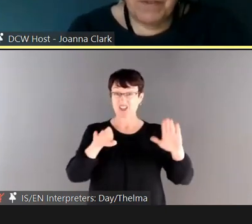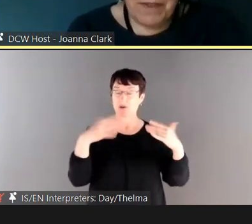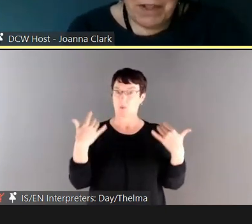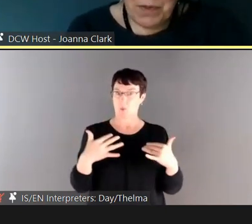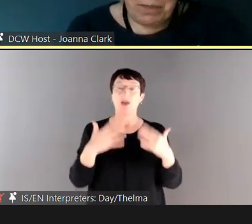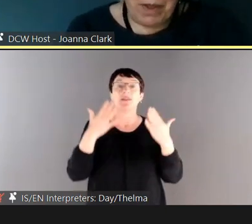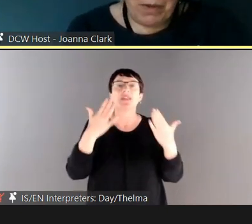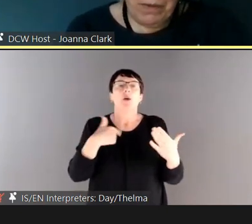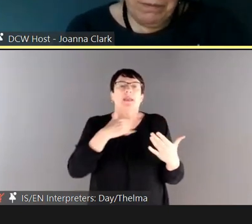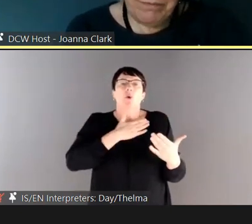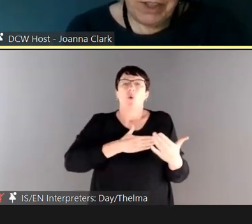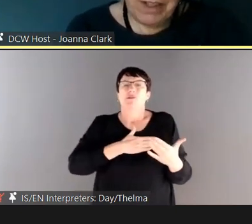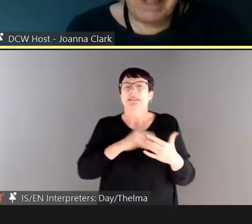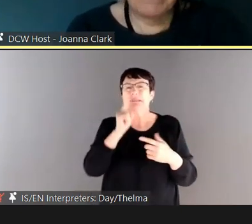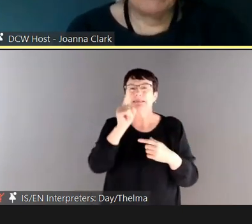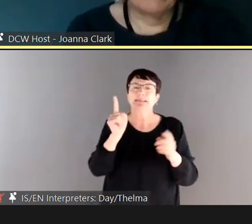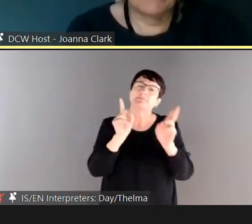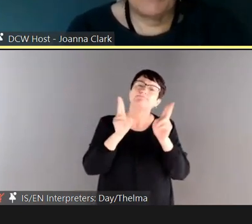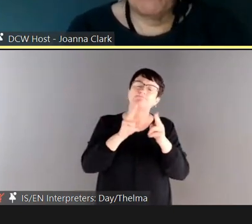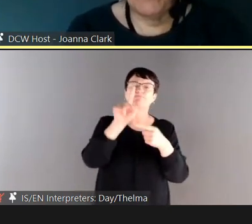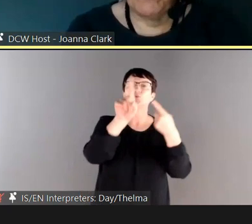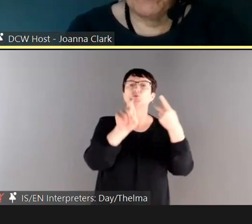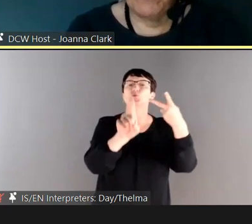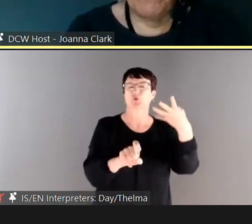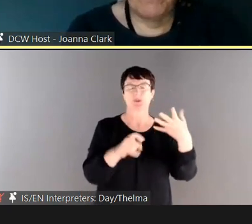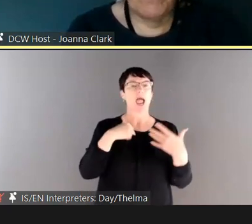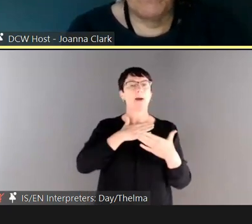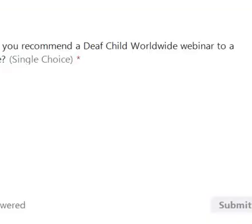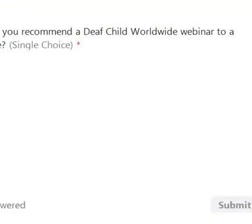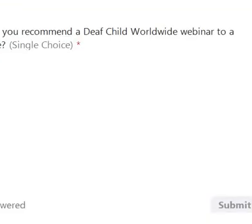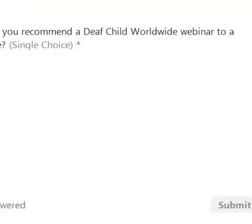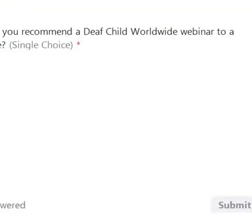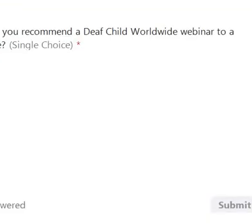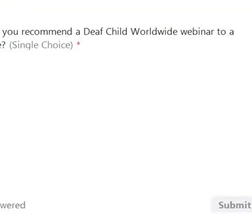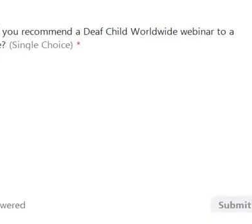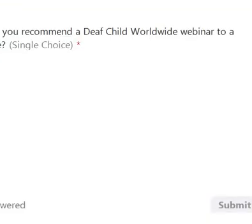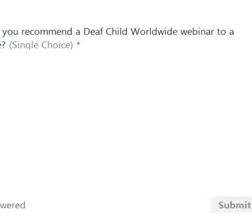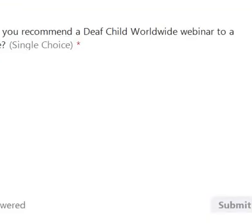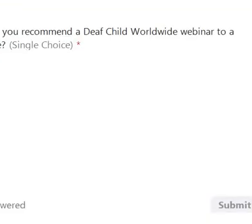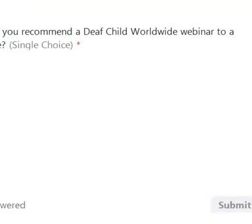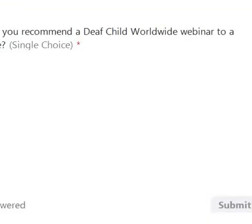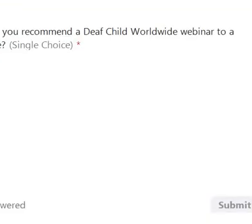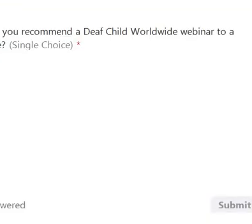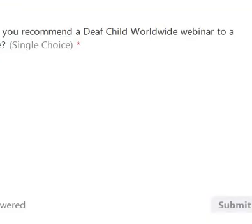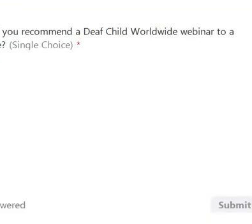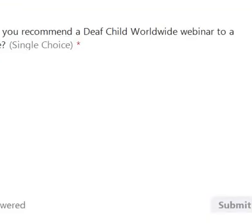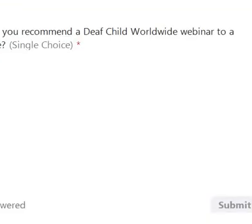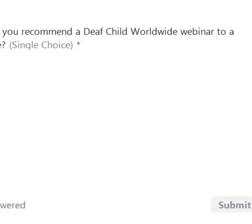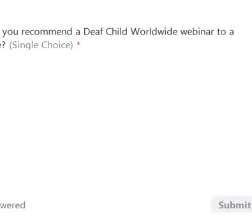going to do a very quick poll just to get a snapshot of your thoughts on the webinar. It's